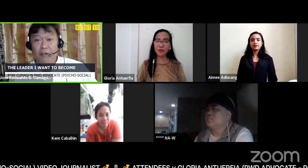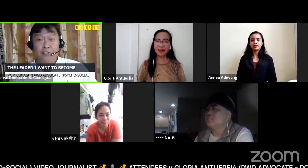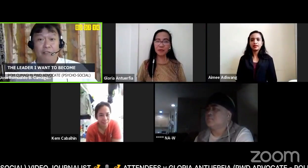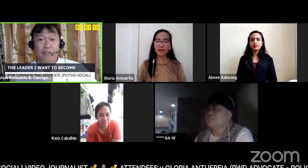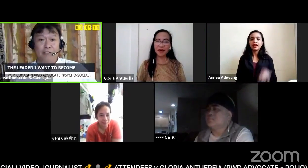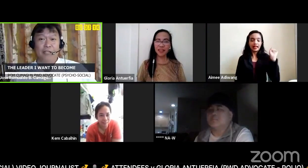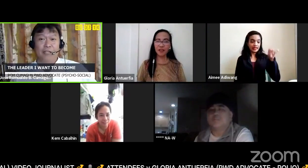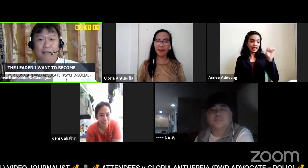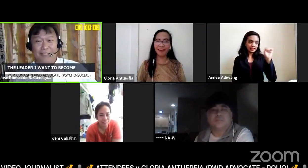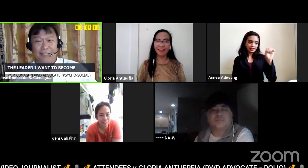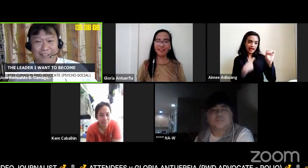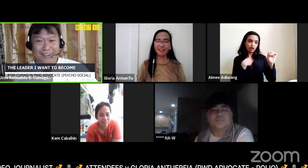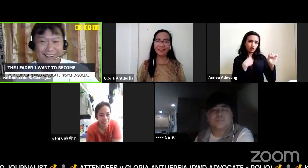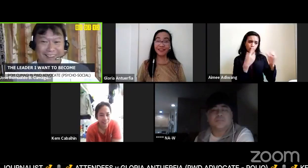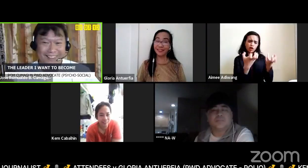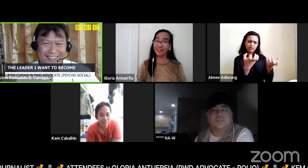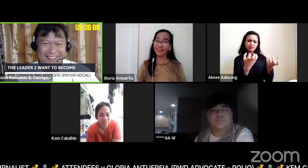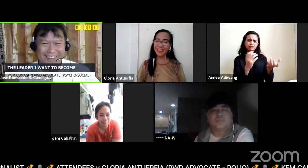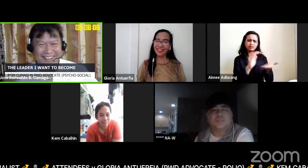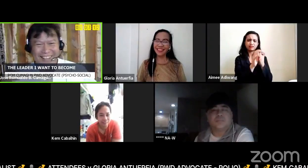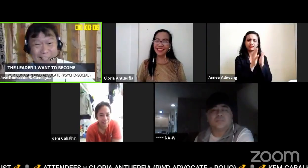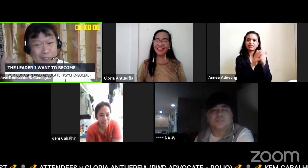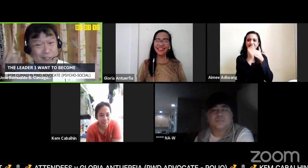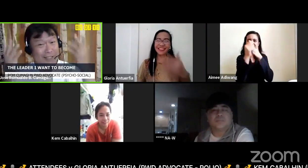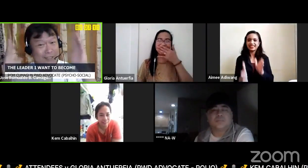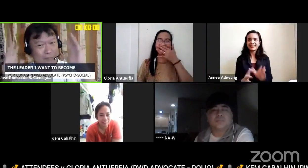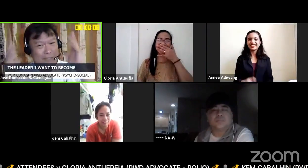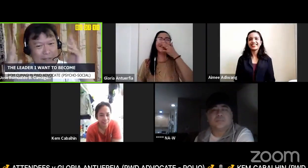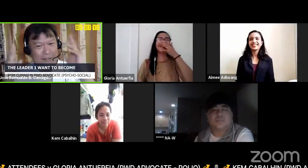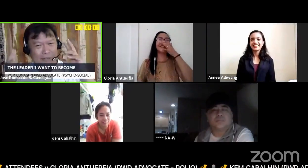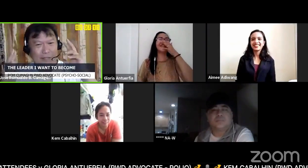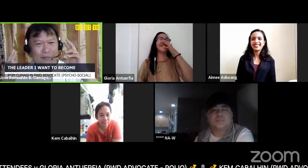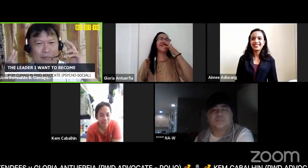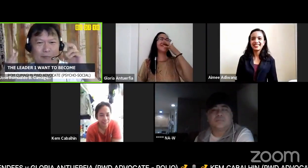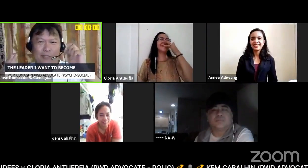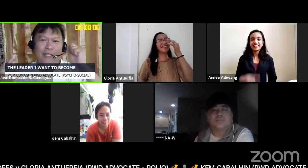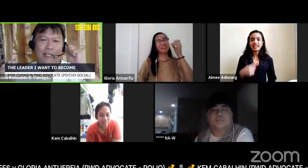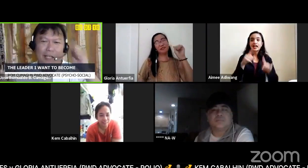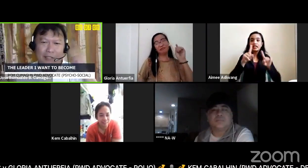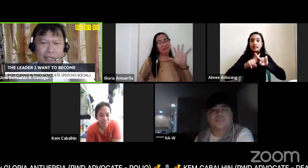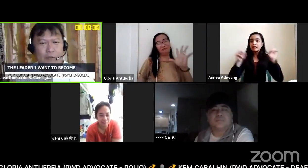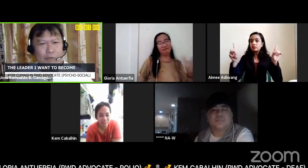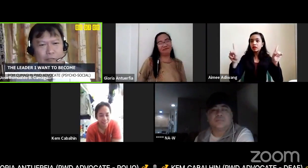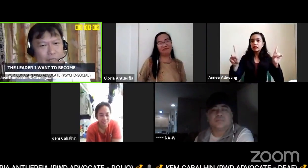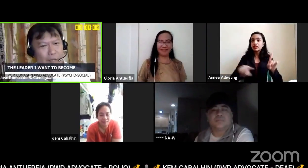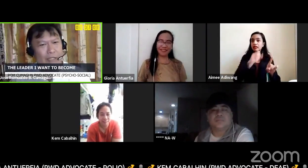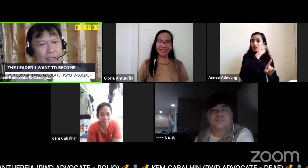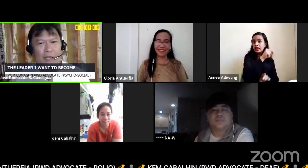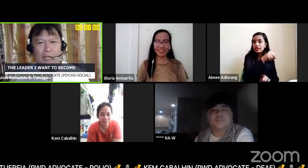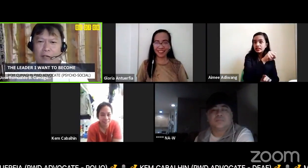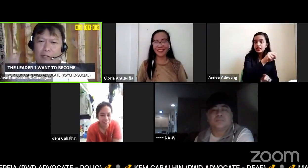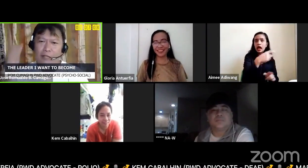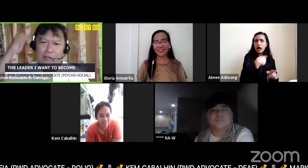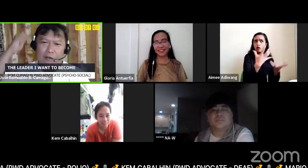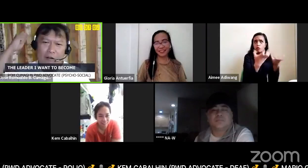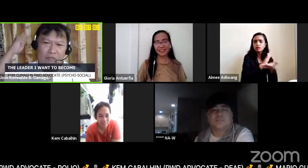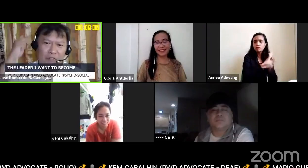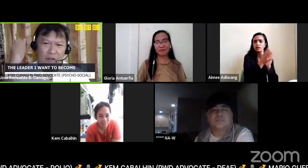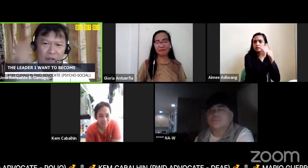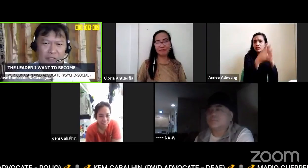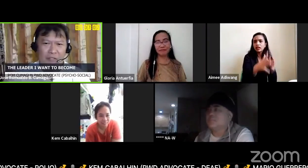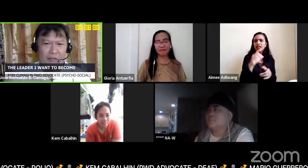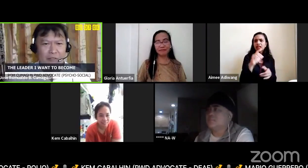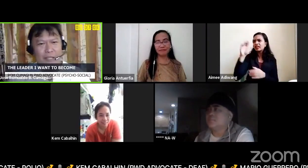rather yes, than say, "Of I want to course, I become a want to leader. become a leader." There's a big difference between saying yes, I want to become leader,